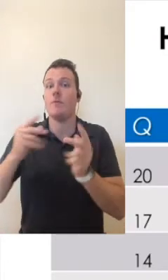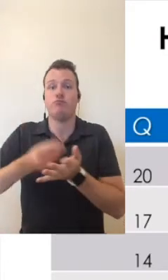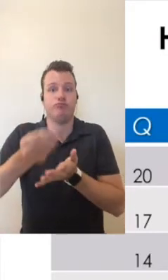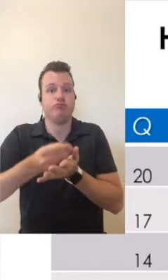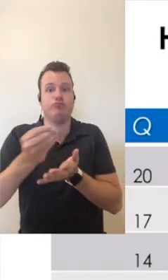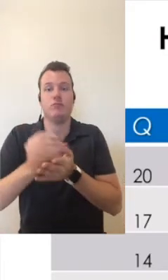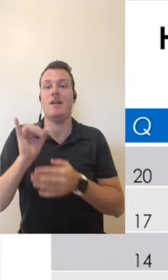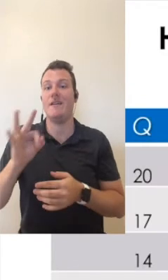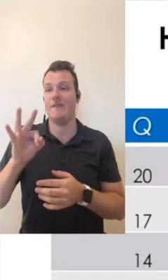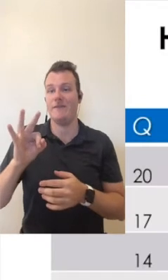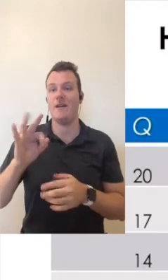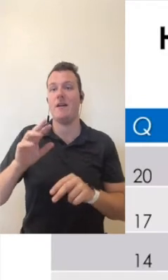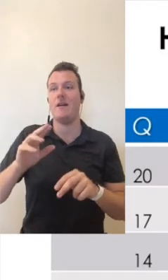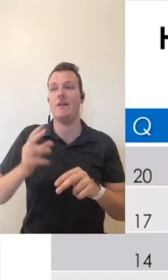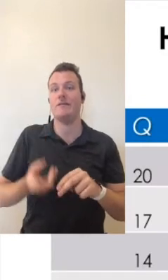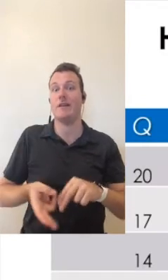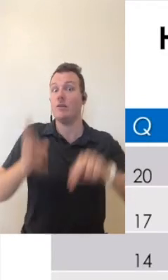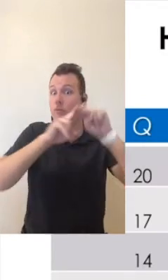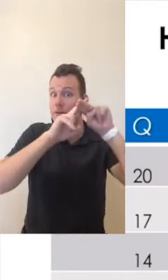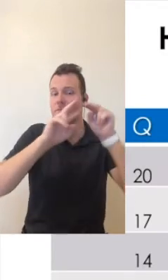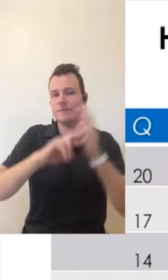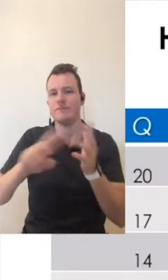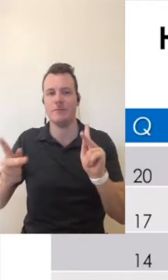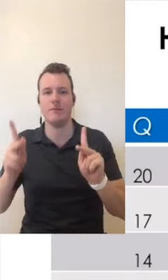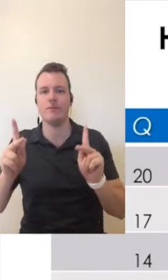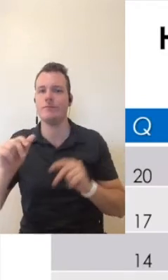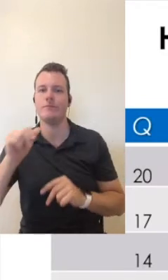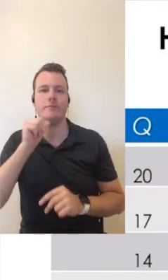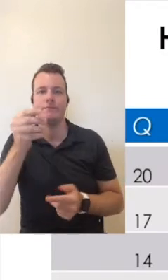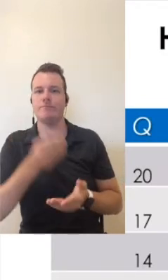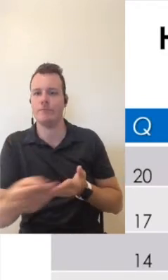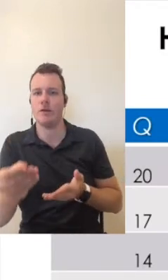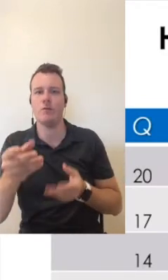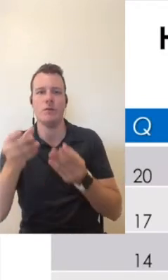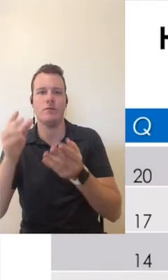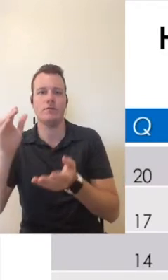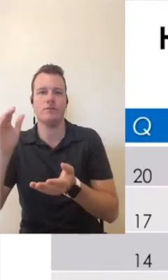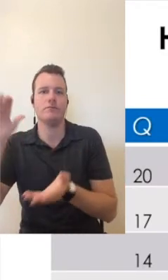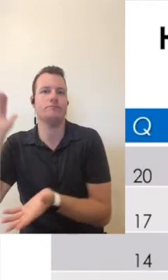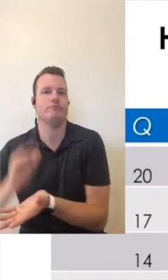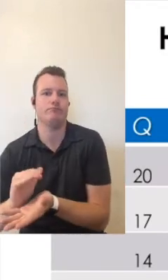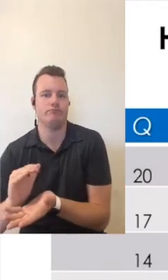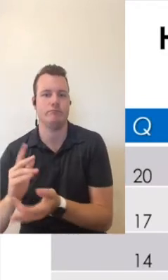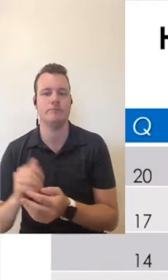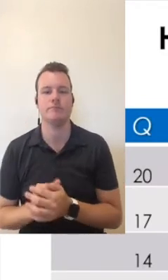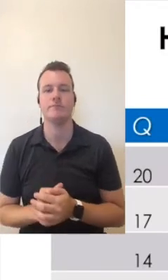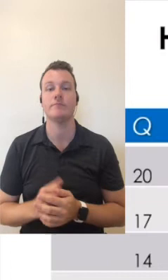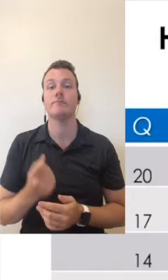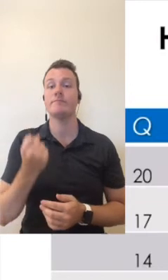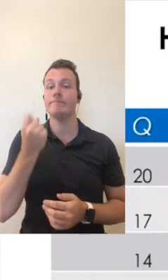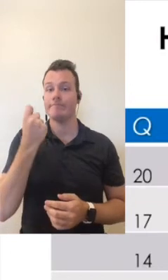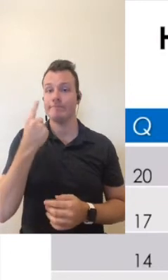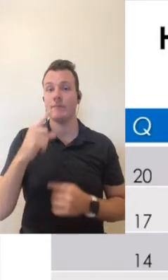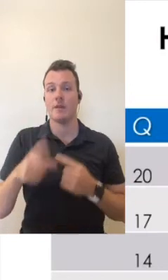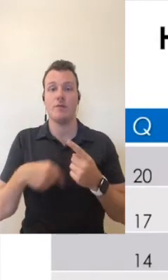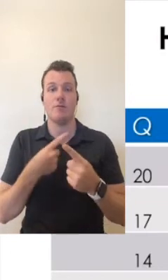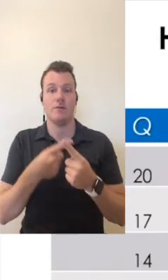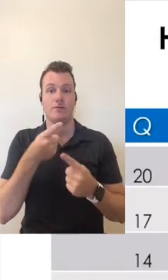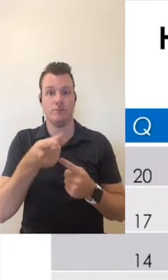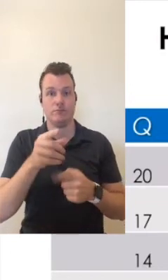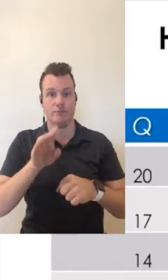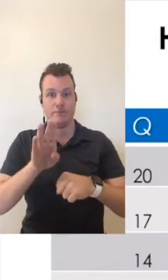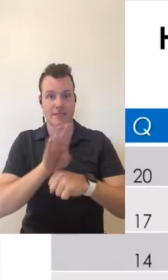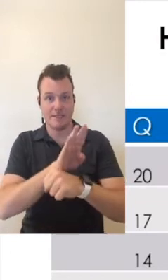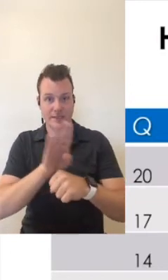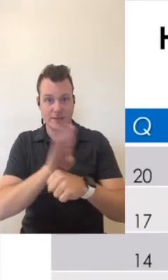I increase this price, I'm going to lose a fair amount of individuals. So as you're working in your practice and